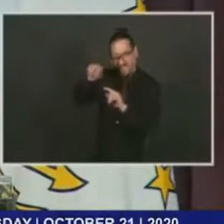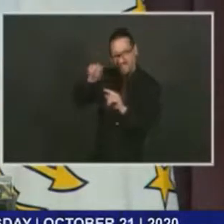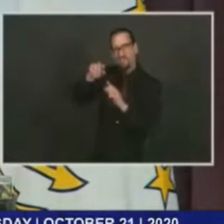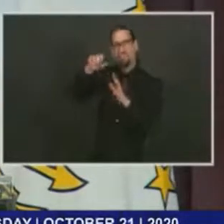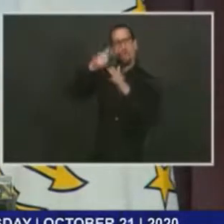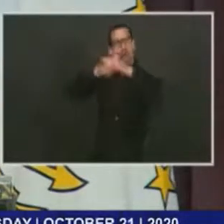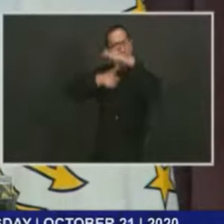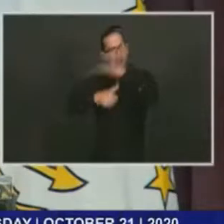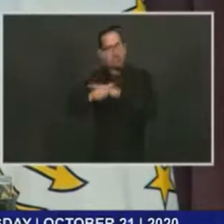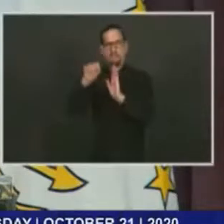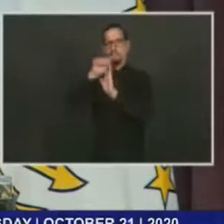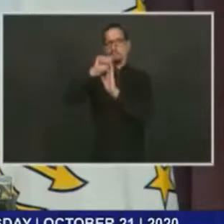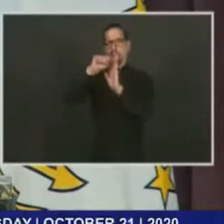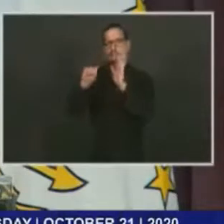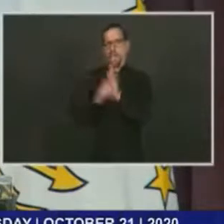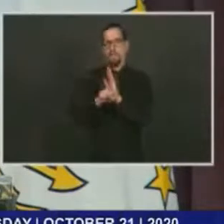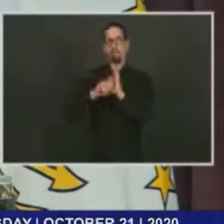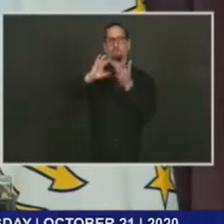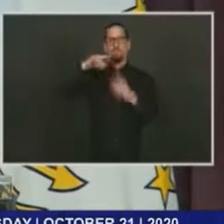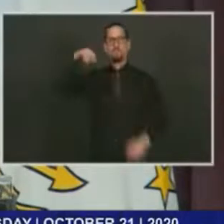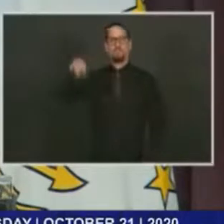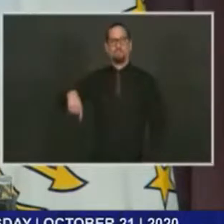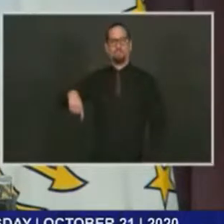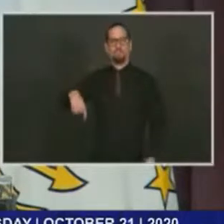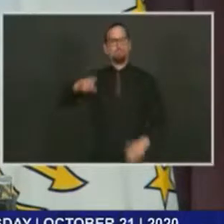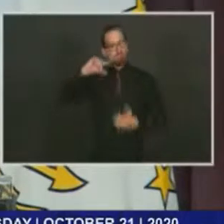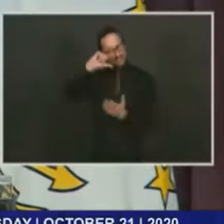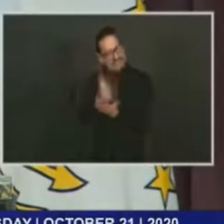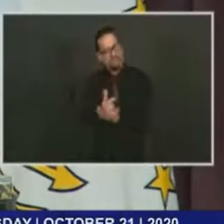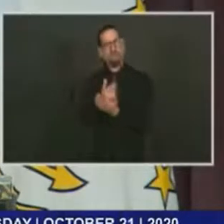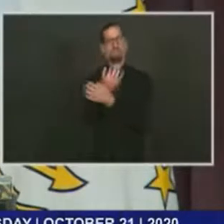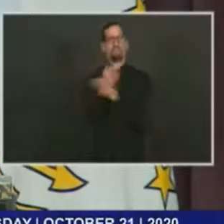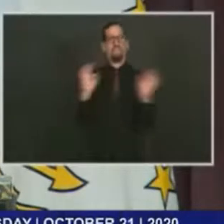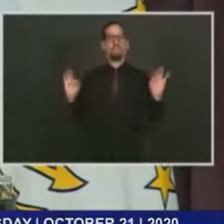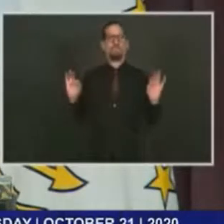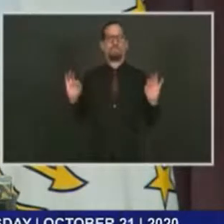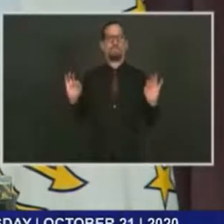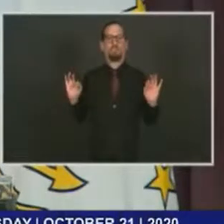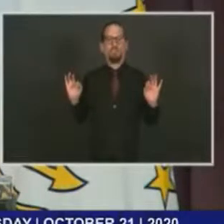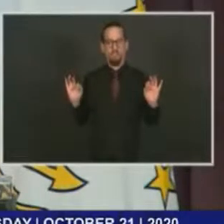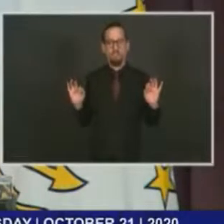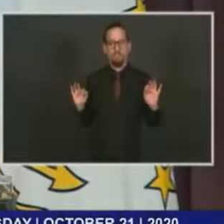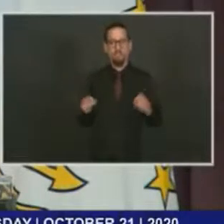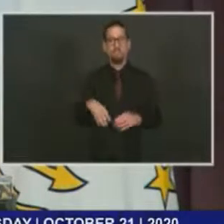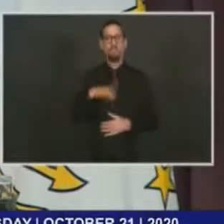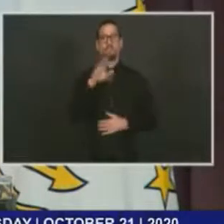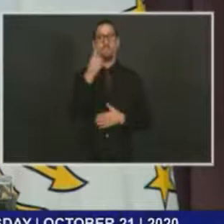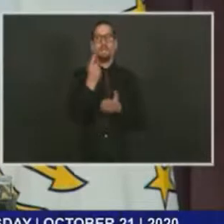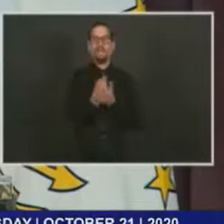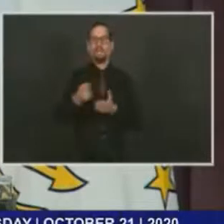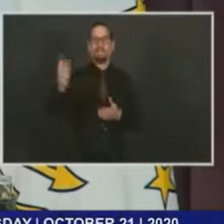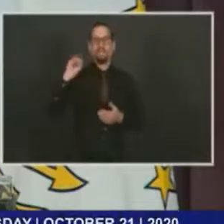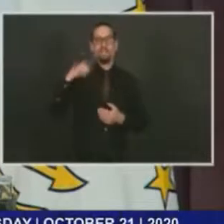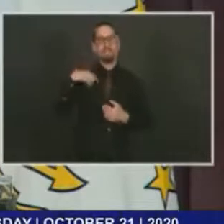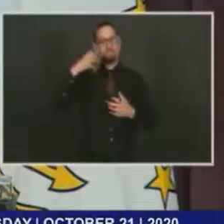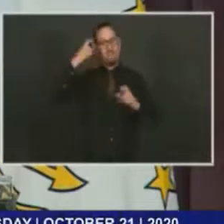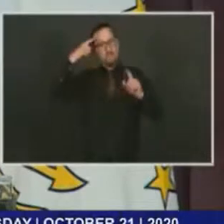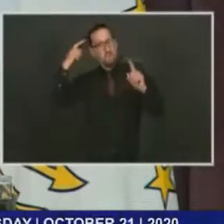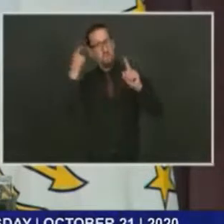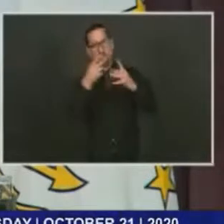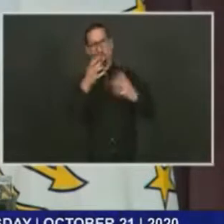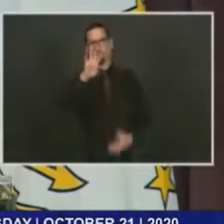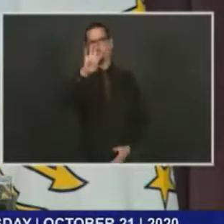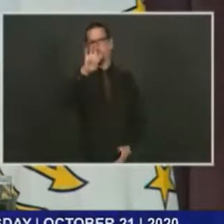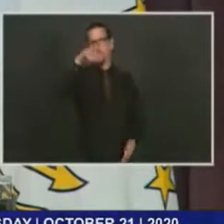asymptomatic tests in the week, and we got to about 3,500. So that's great. Not as good as 4,000, but